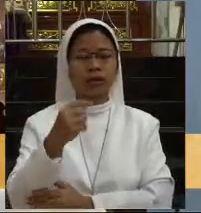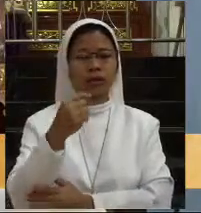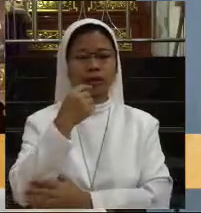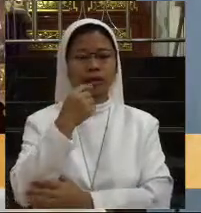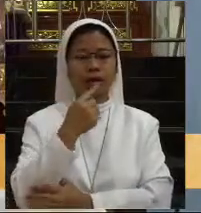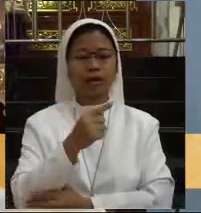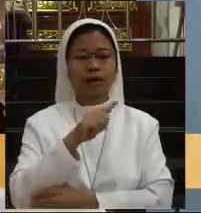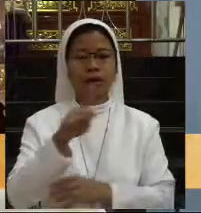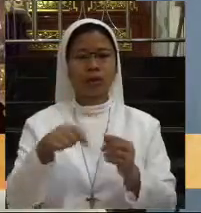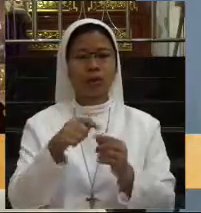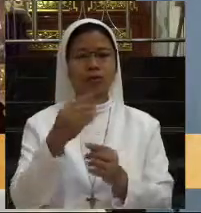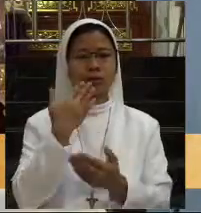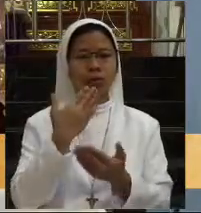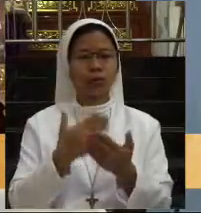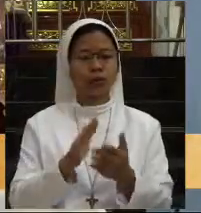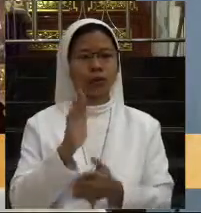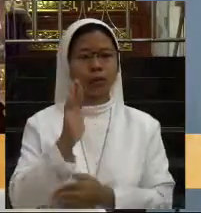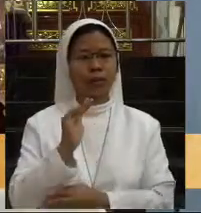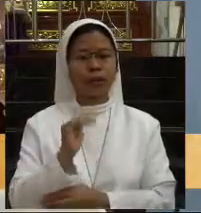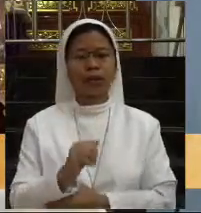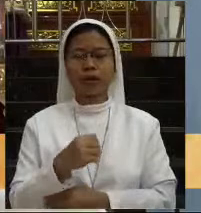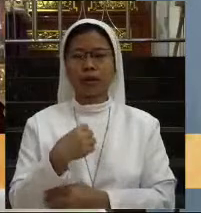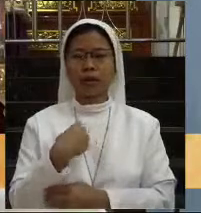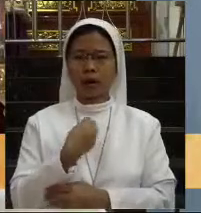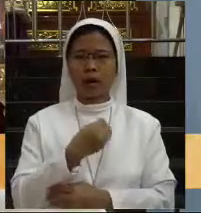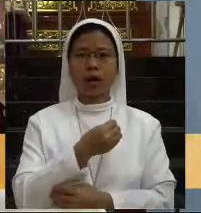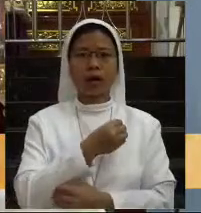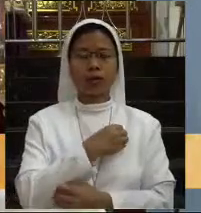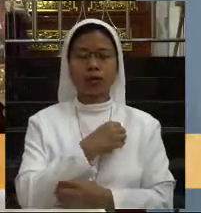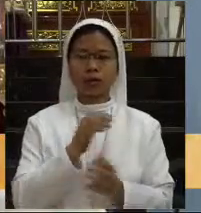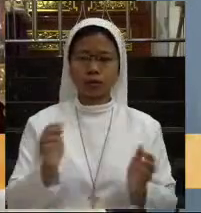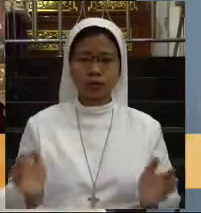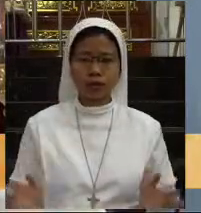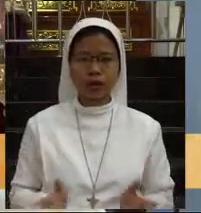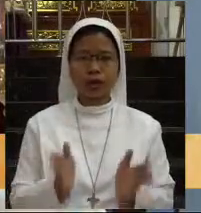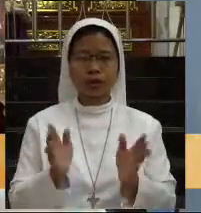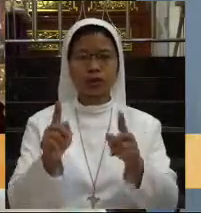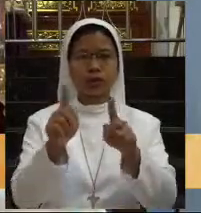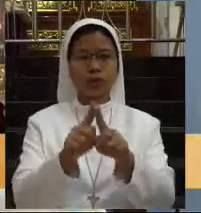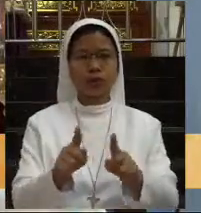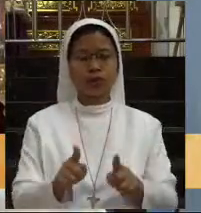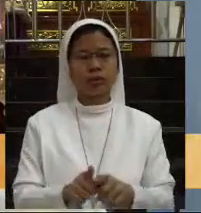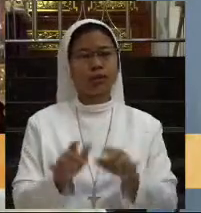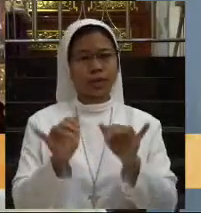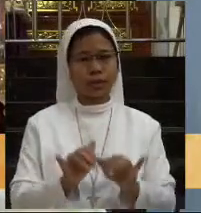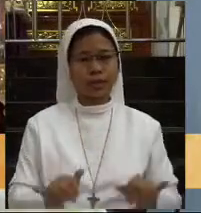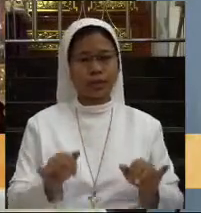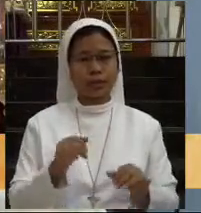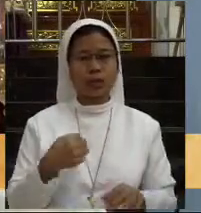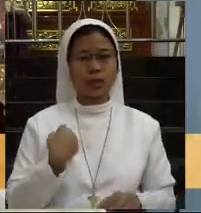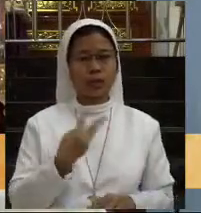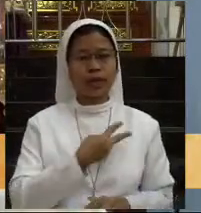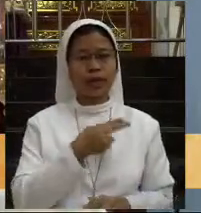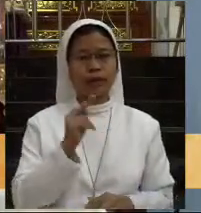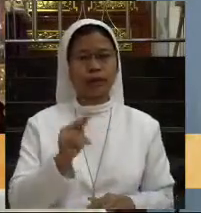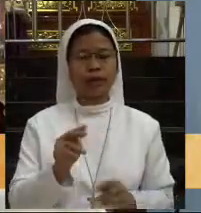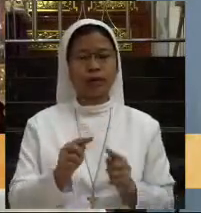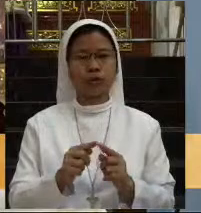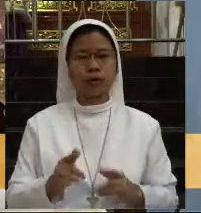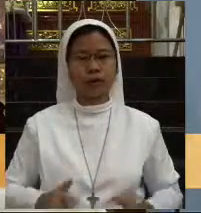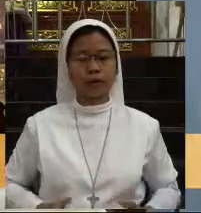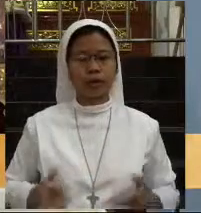tripis. So our challenge is also tripis. We must live our lives